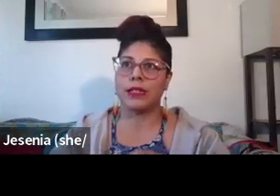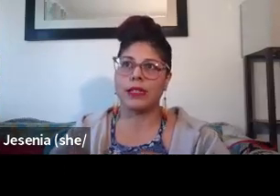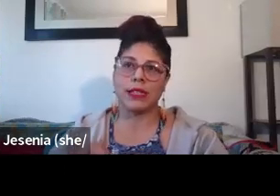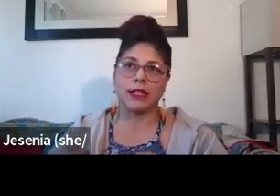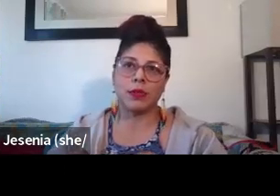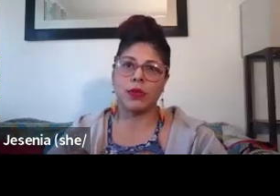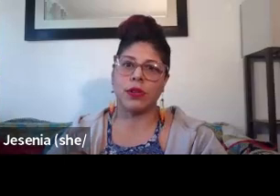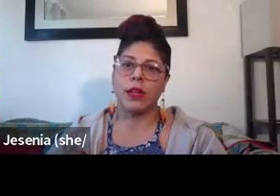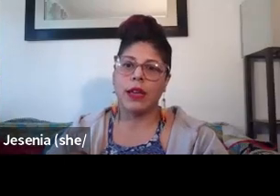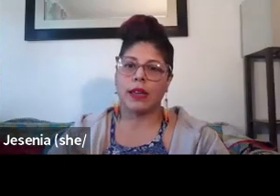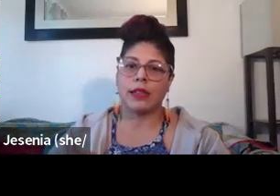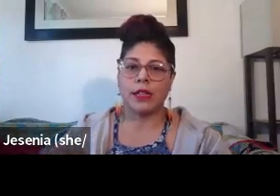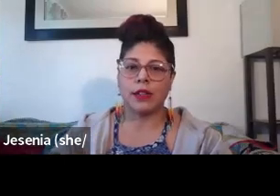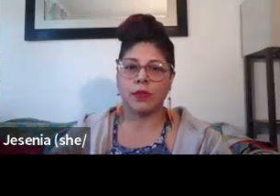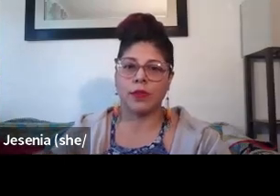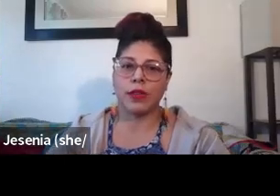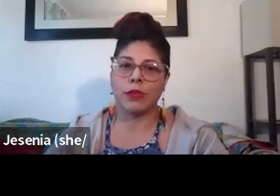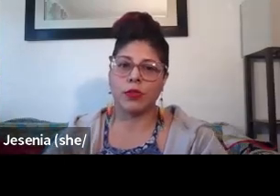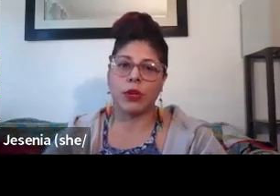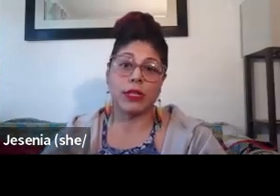with protesters on the screen.